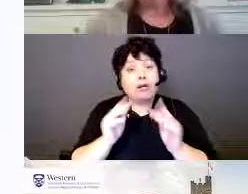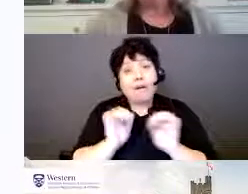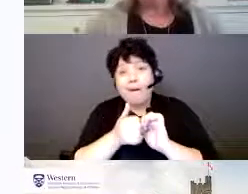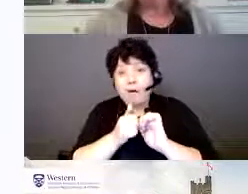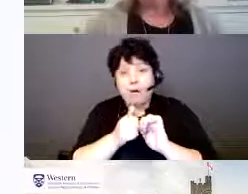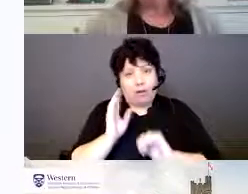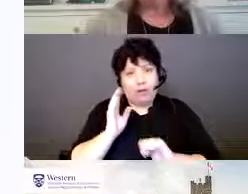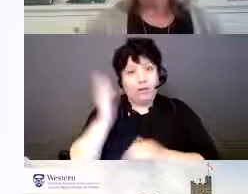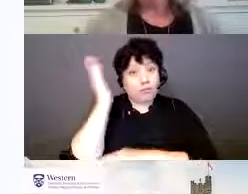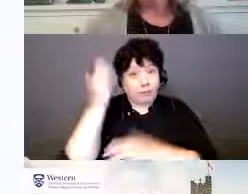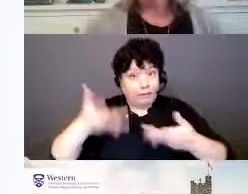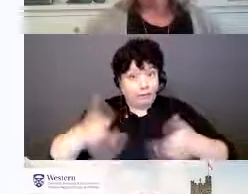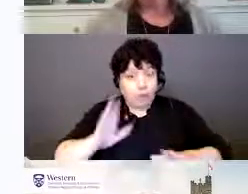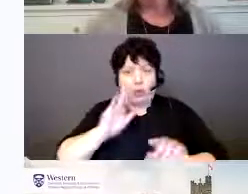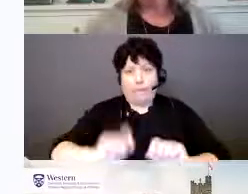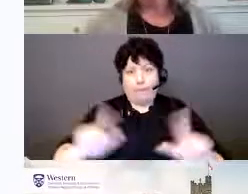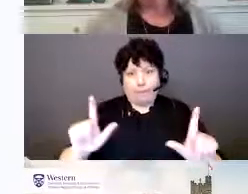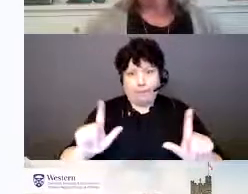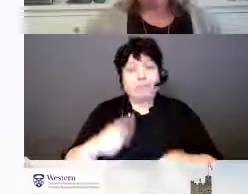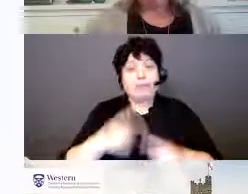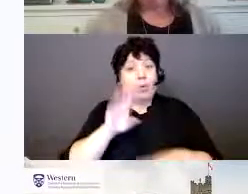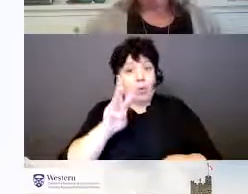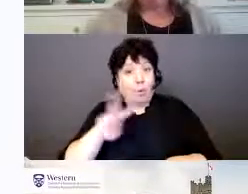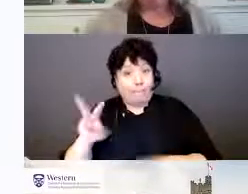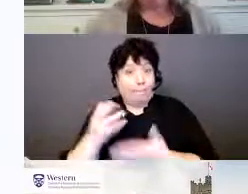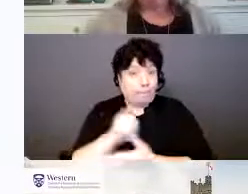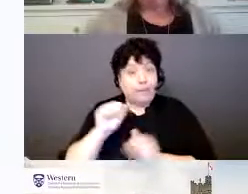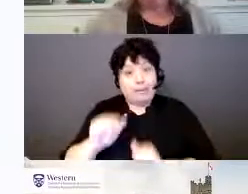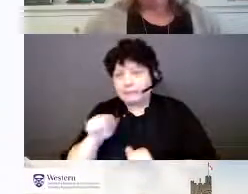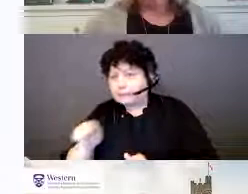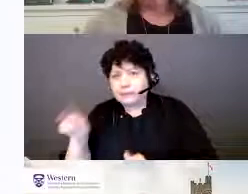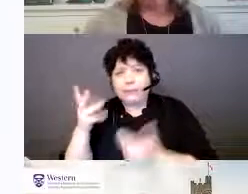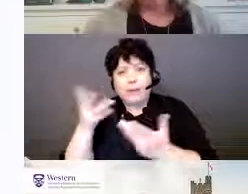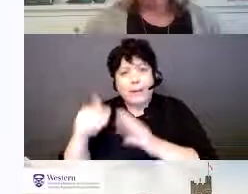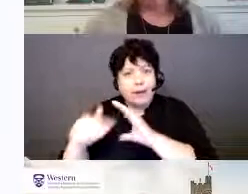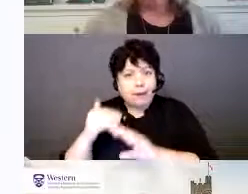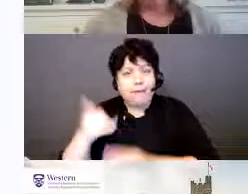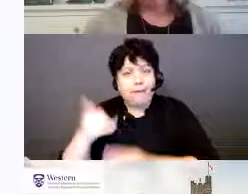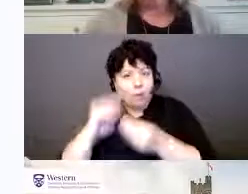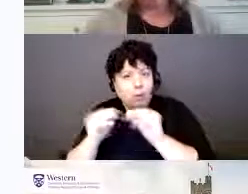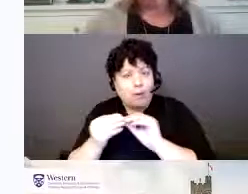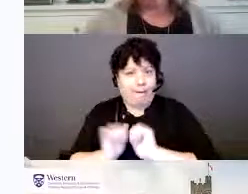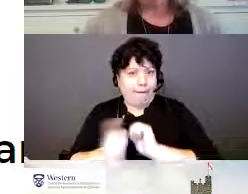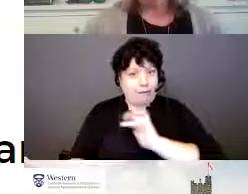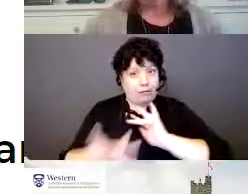this session, as well as on our website for further contacts, emails, and phone numbers.